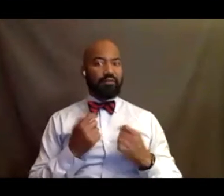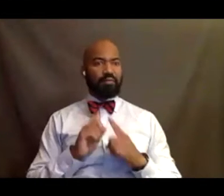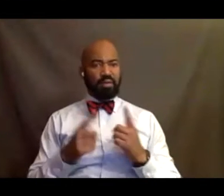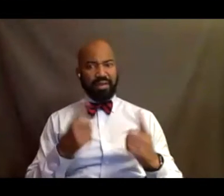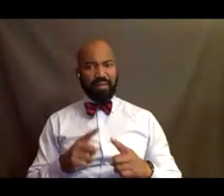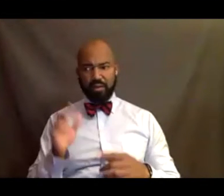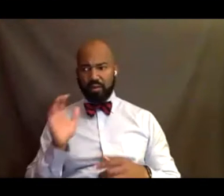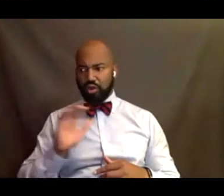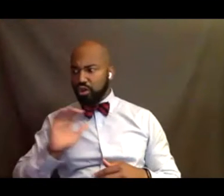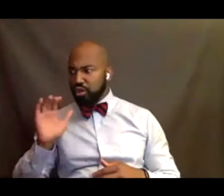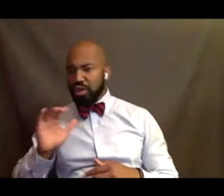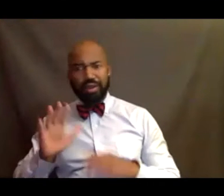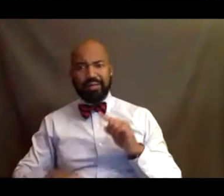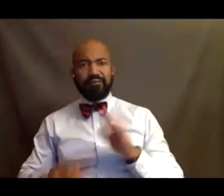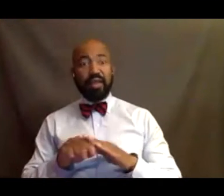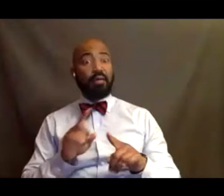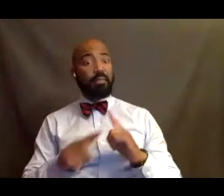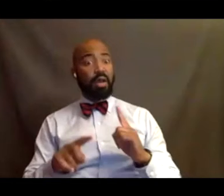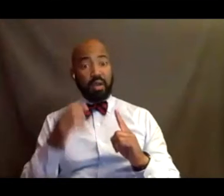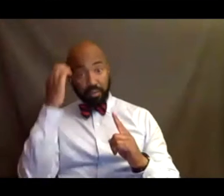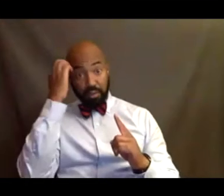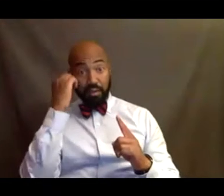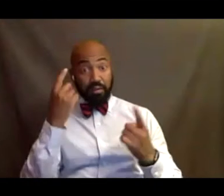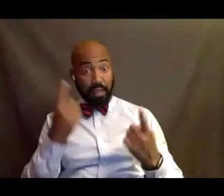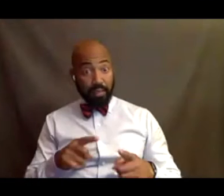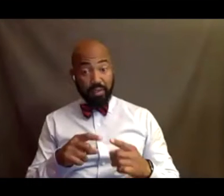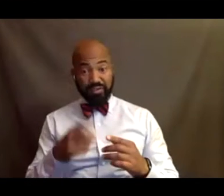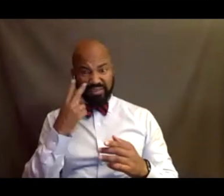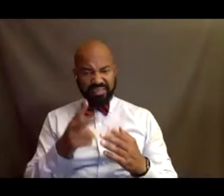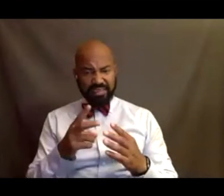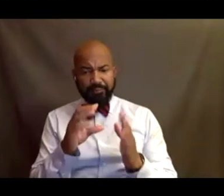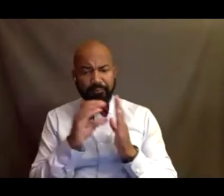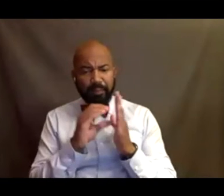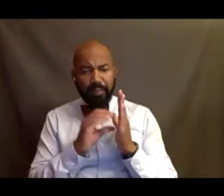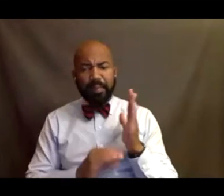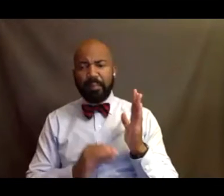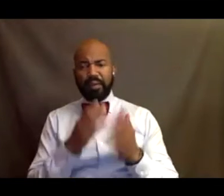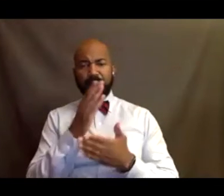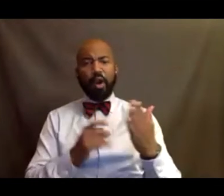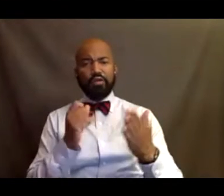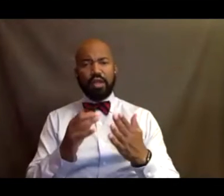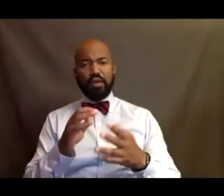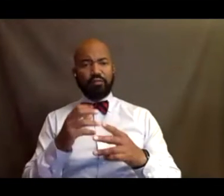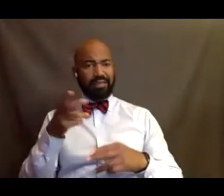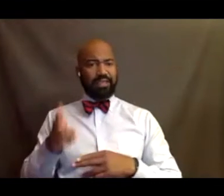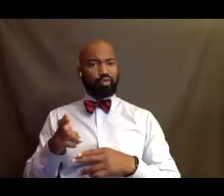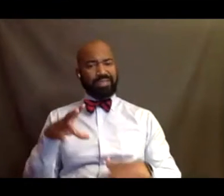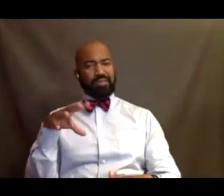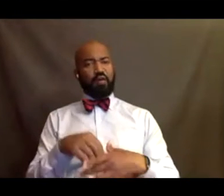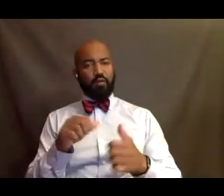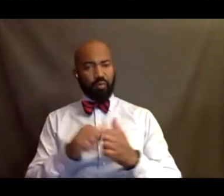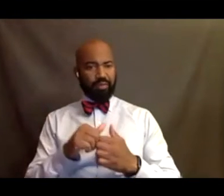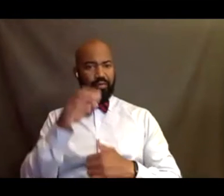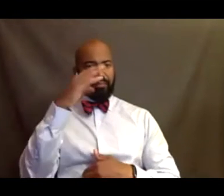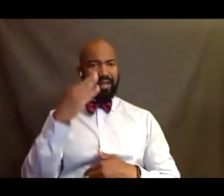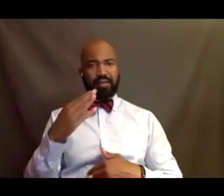library book and some of the things are crossed out, but like if you look really closely you can like see excerpts from history. And so I always